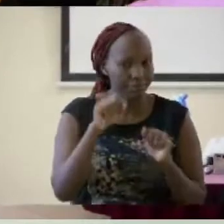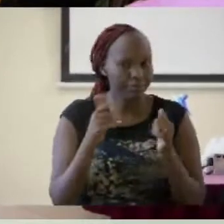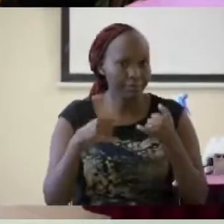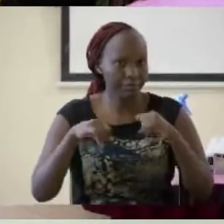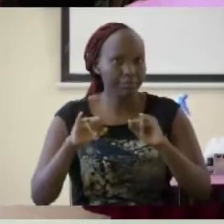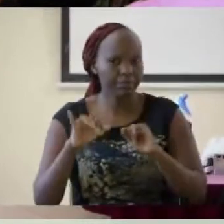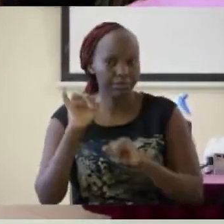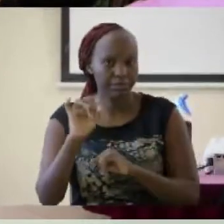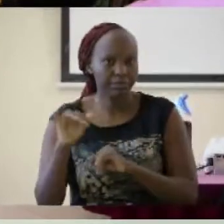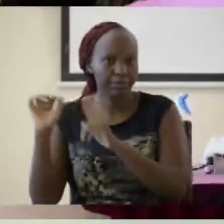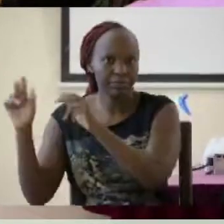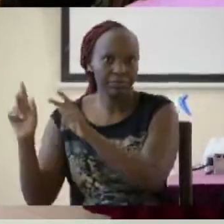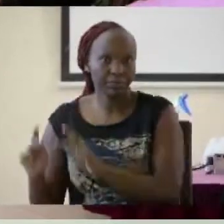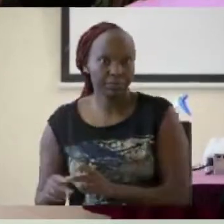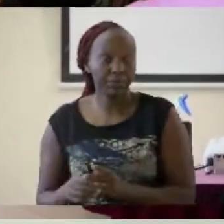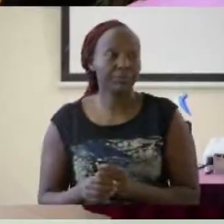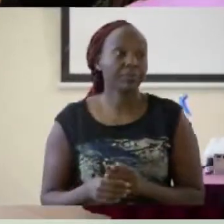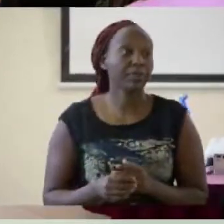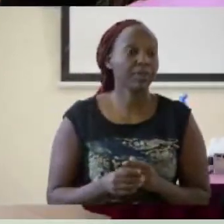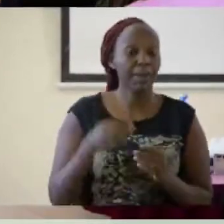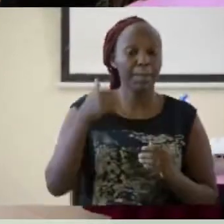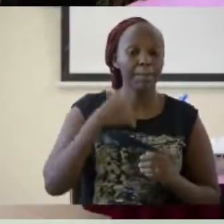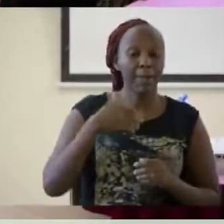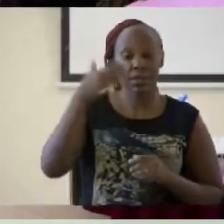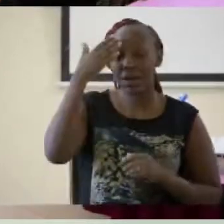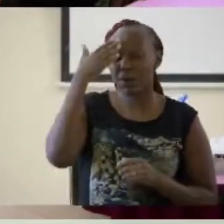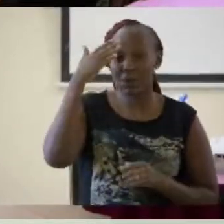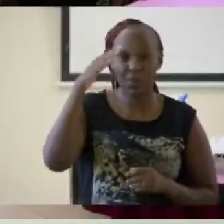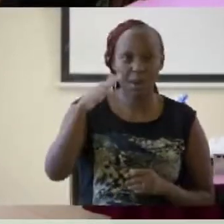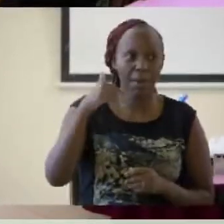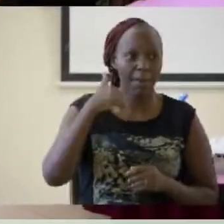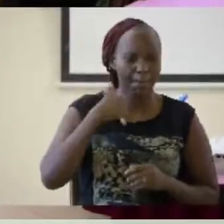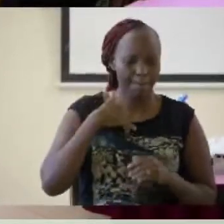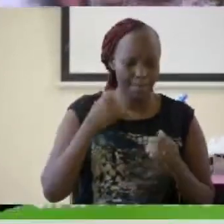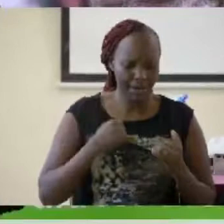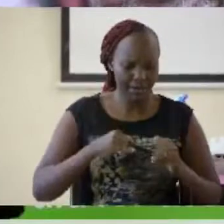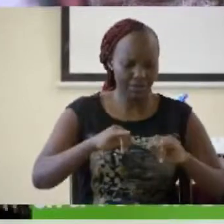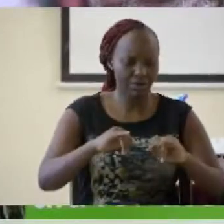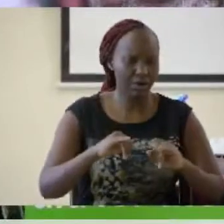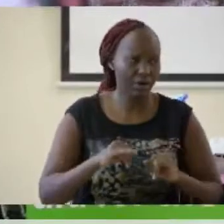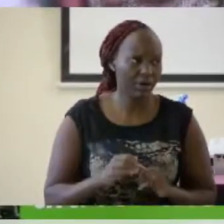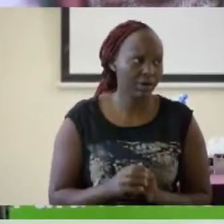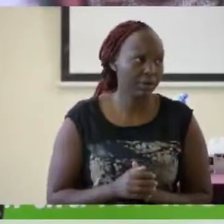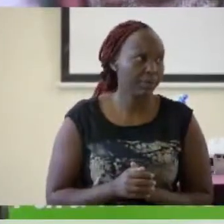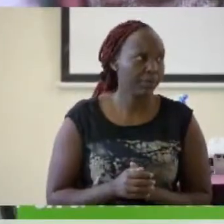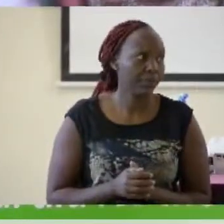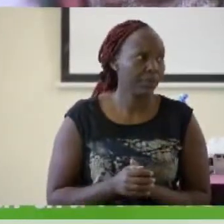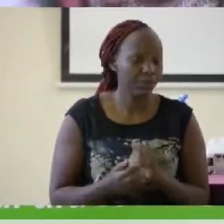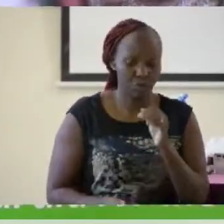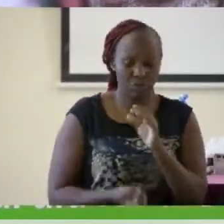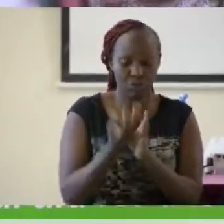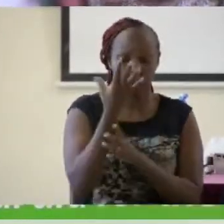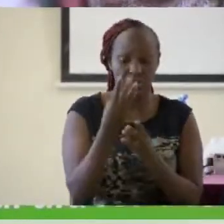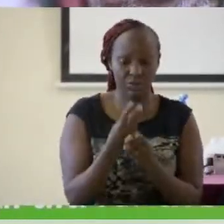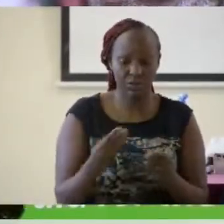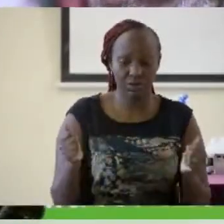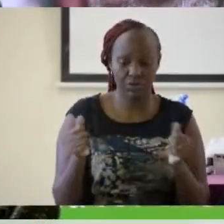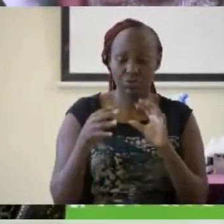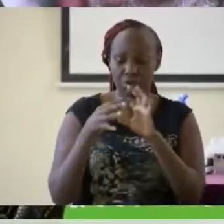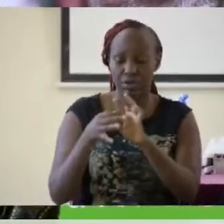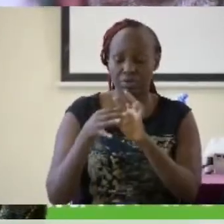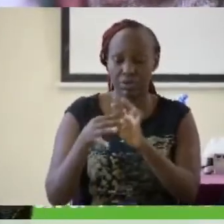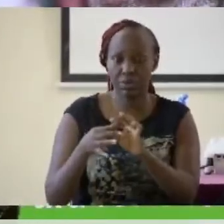try this. Now, I was very well aware that I'm attempting to create a solution to a cultural